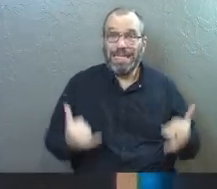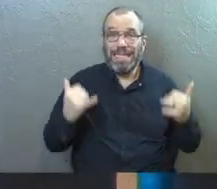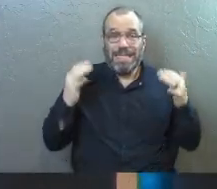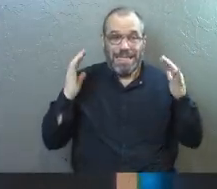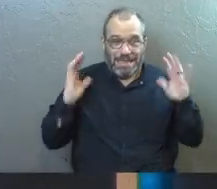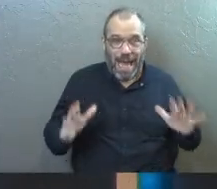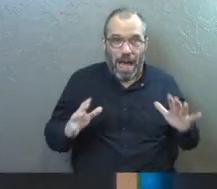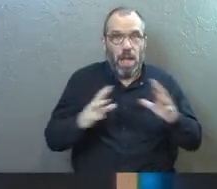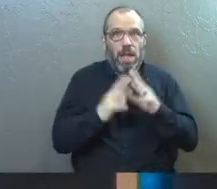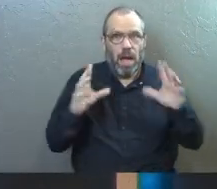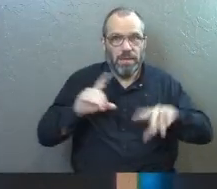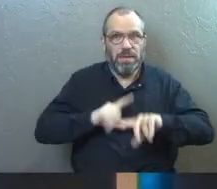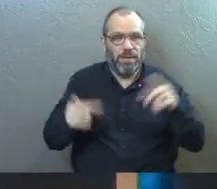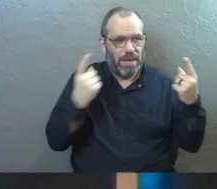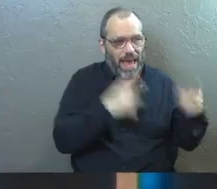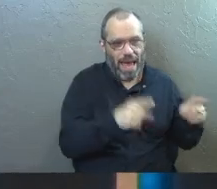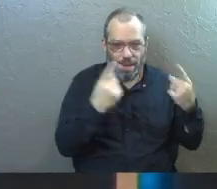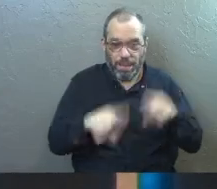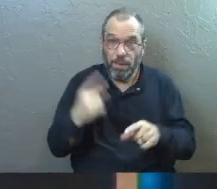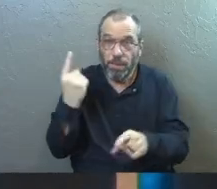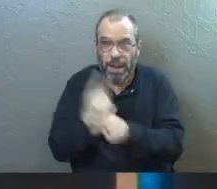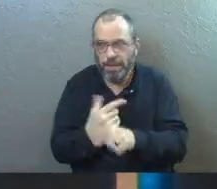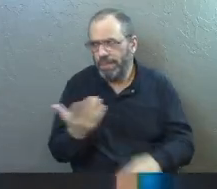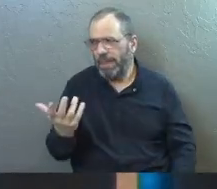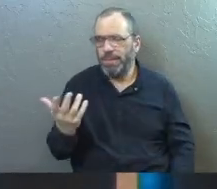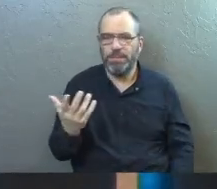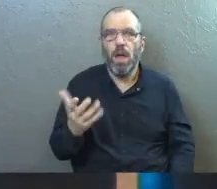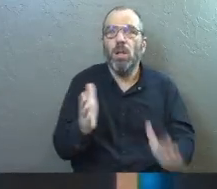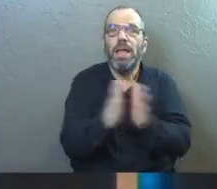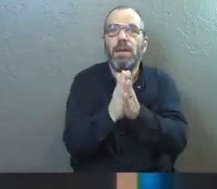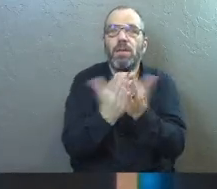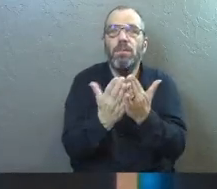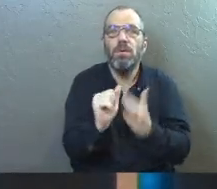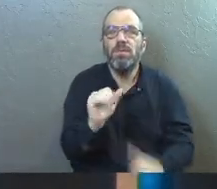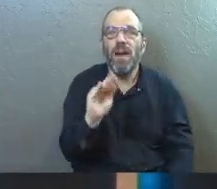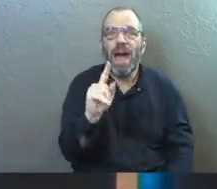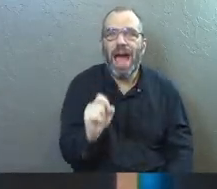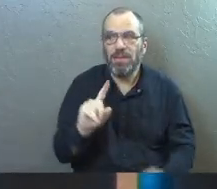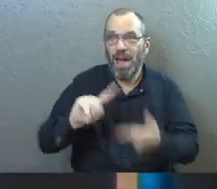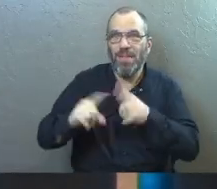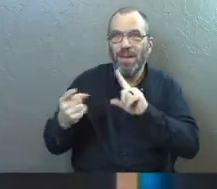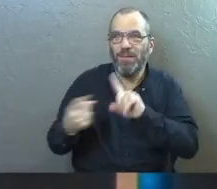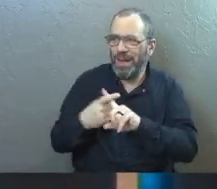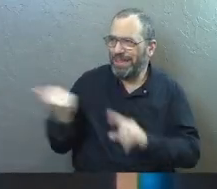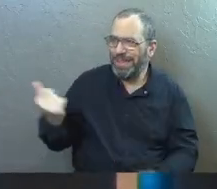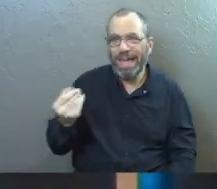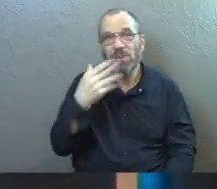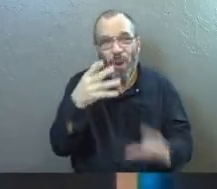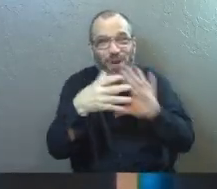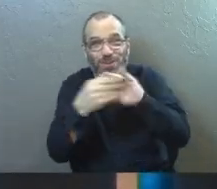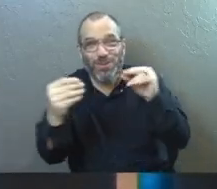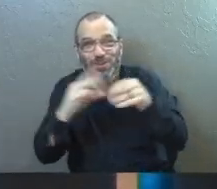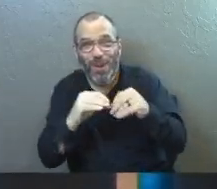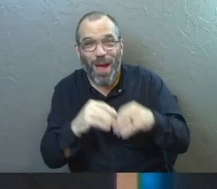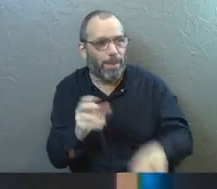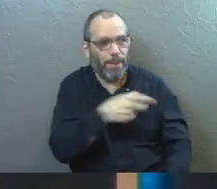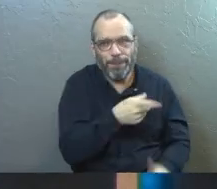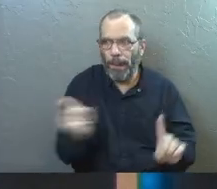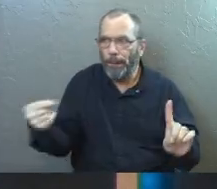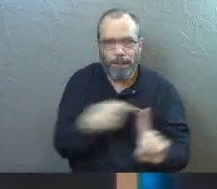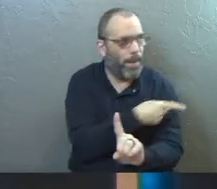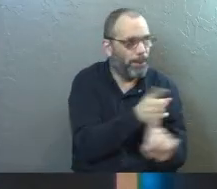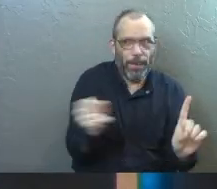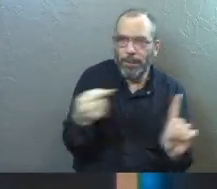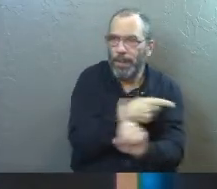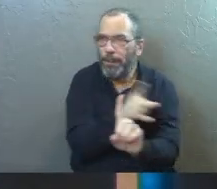say the least, there's a lot of different things going on here, right? Like the book of Acts is like that friend who just like, he tells you a story, but he jumps to like 1,000 different places